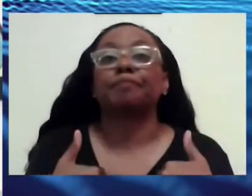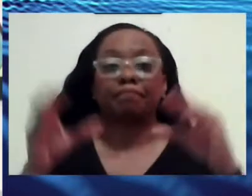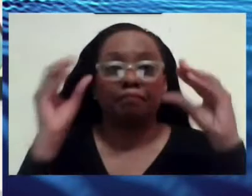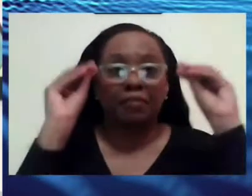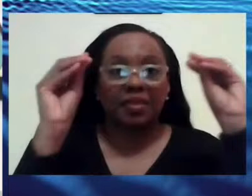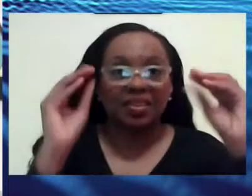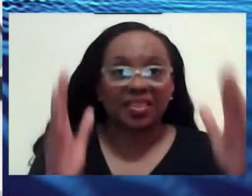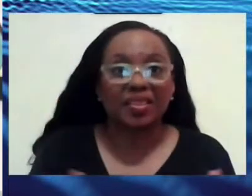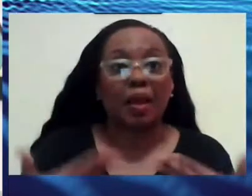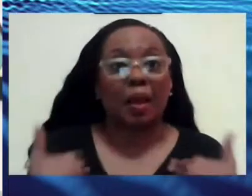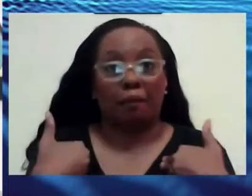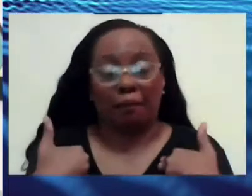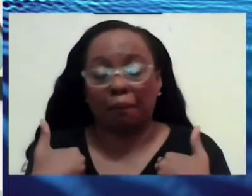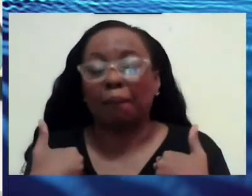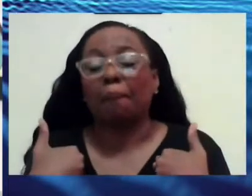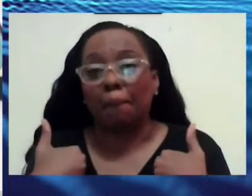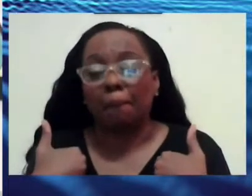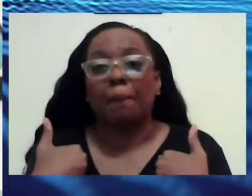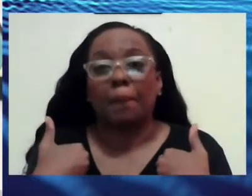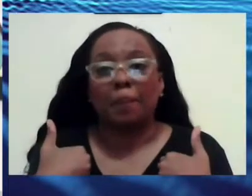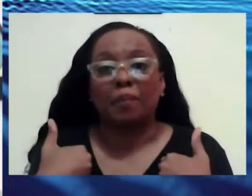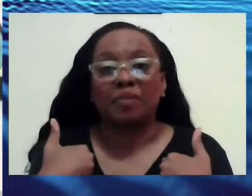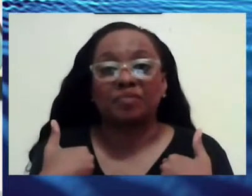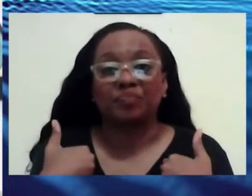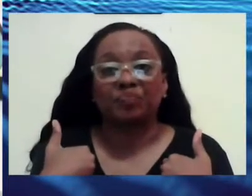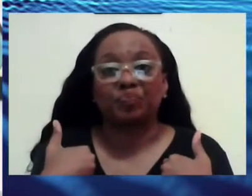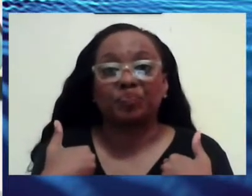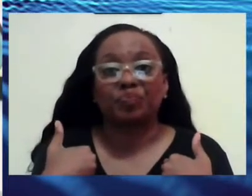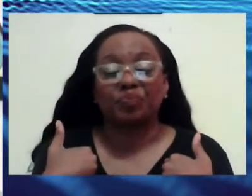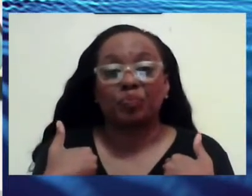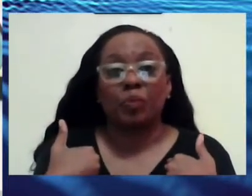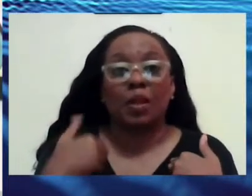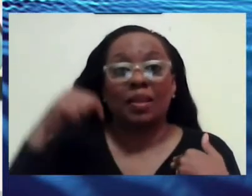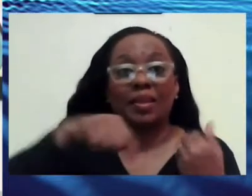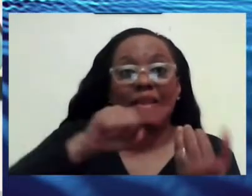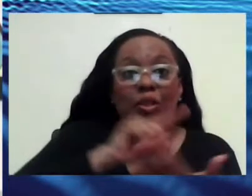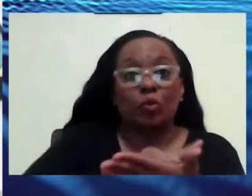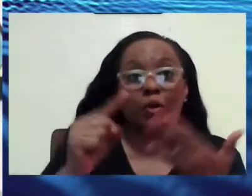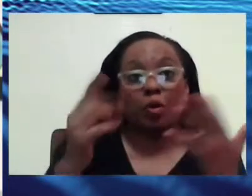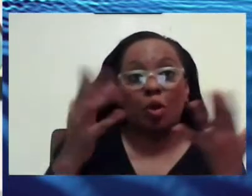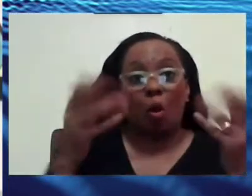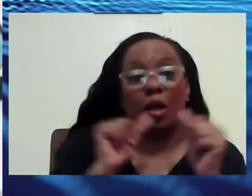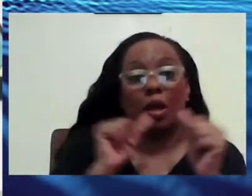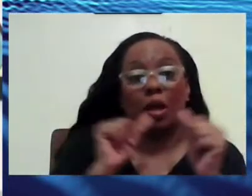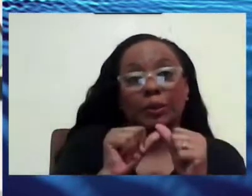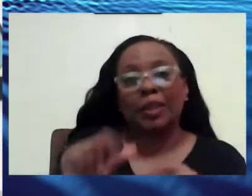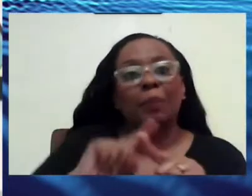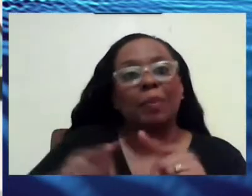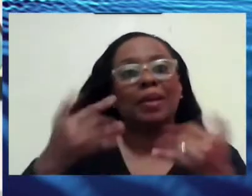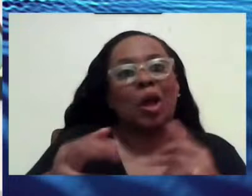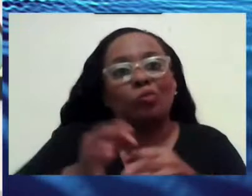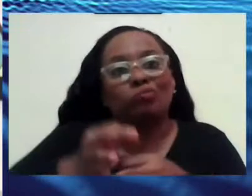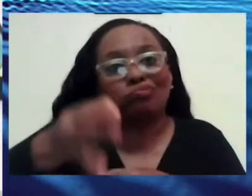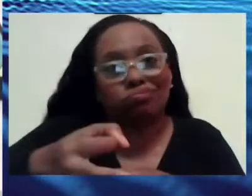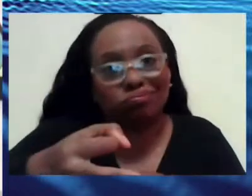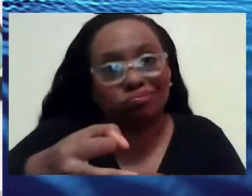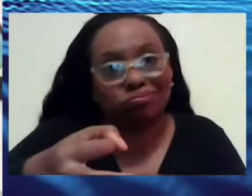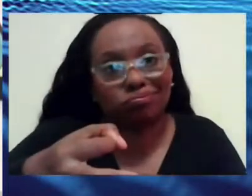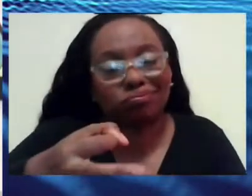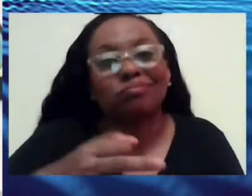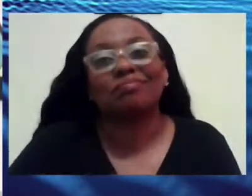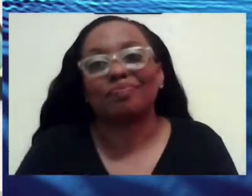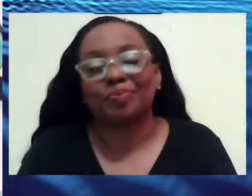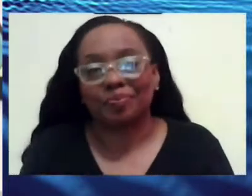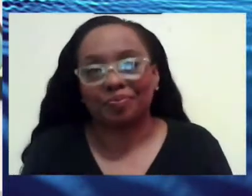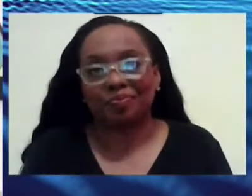So again, this week would have been the continuation of that rollout plan. And as we would have